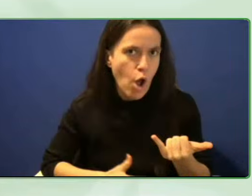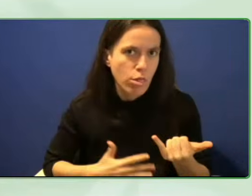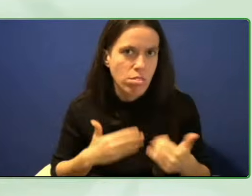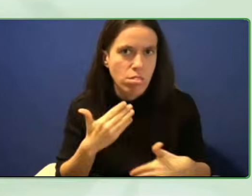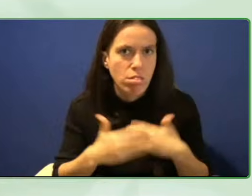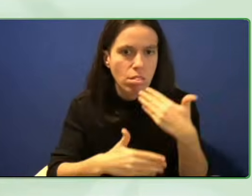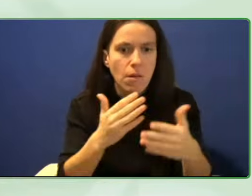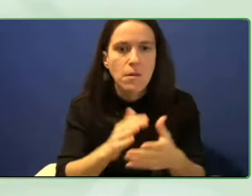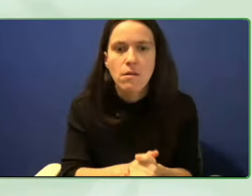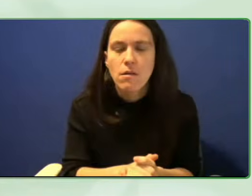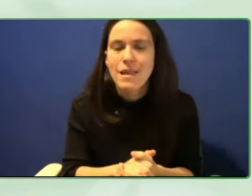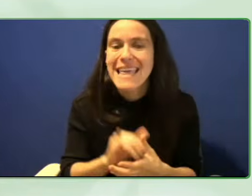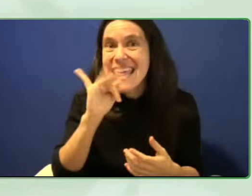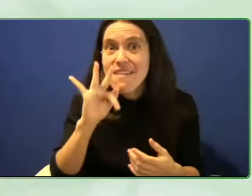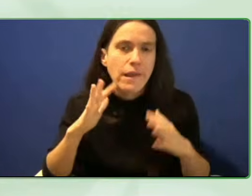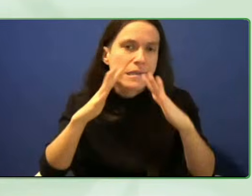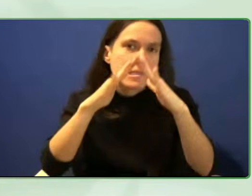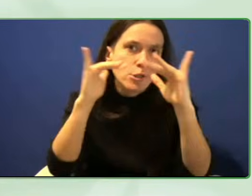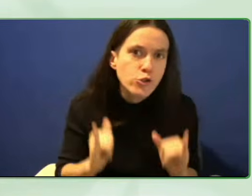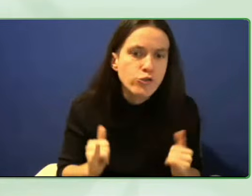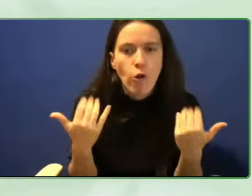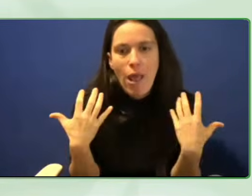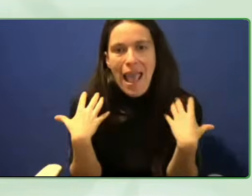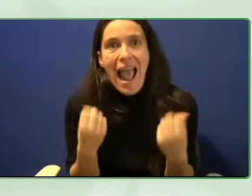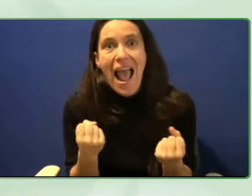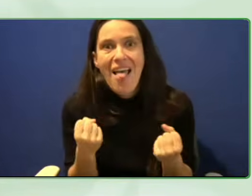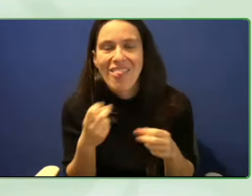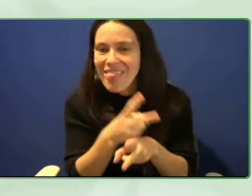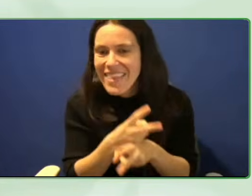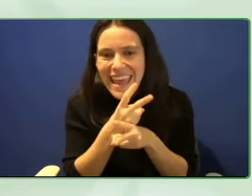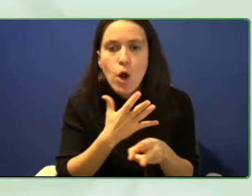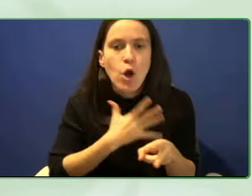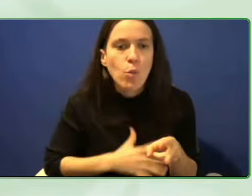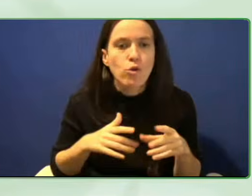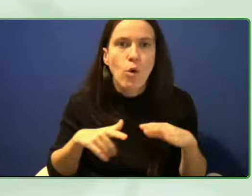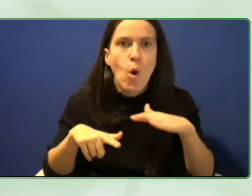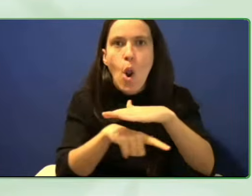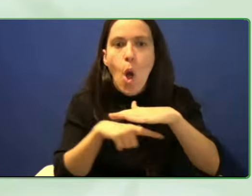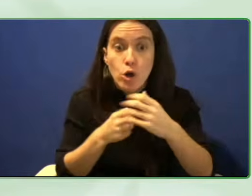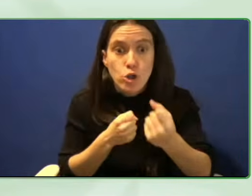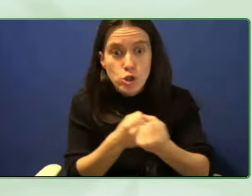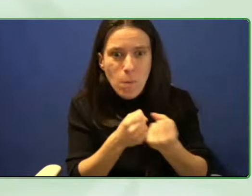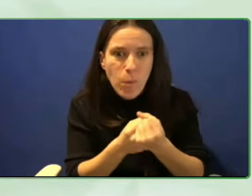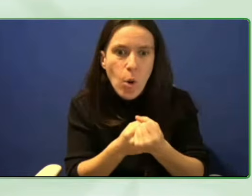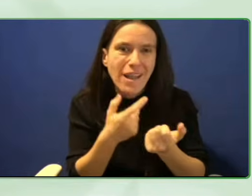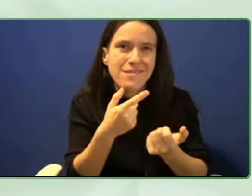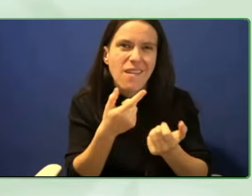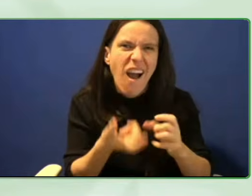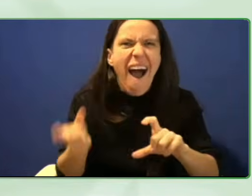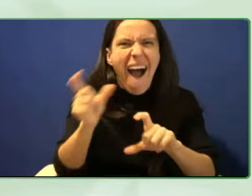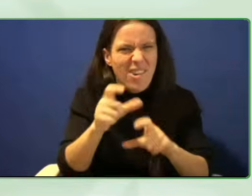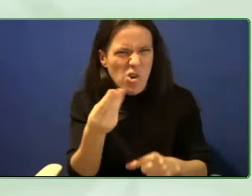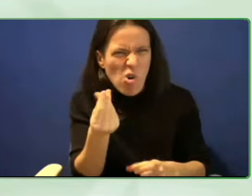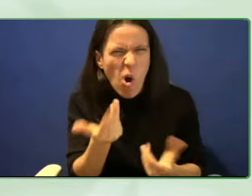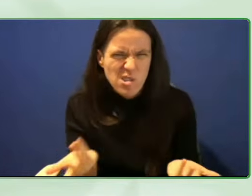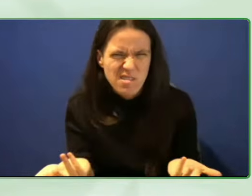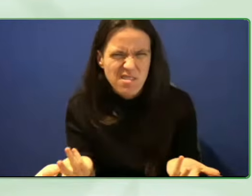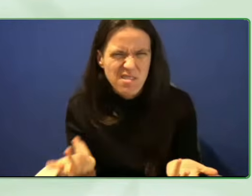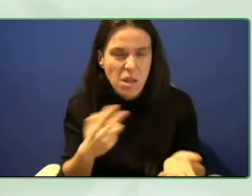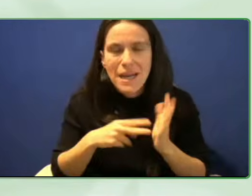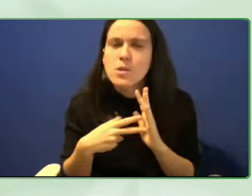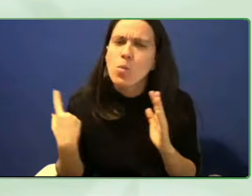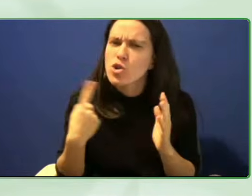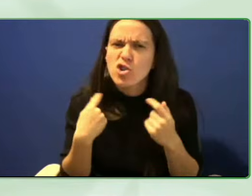if institutions or healthcare systems want that local support, that's adding significant costs. So we're trying to do things